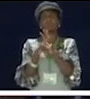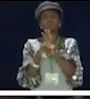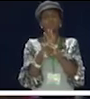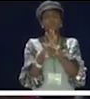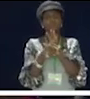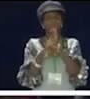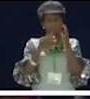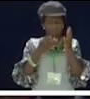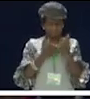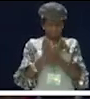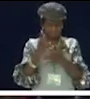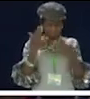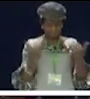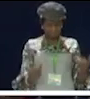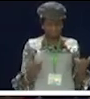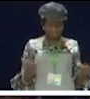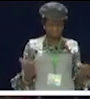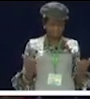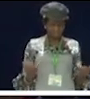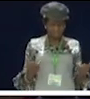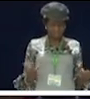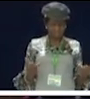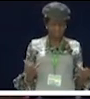Right now,